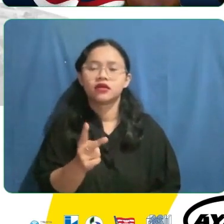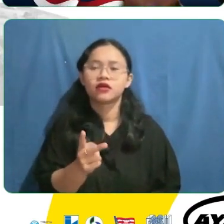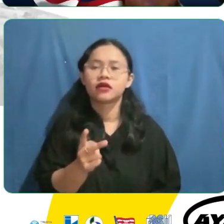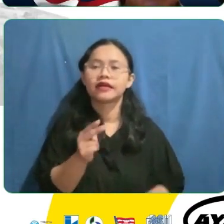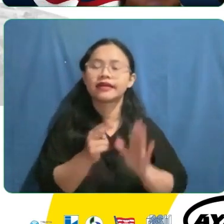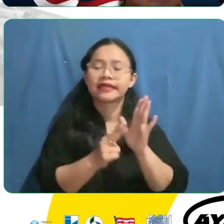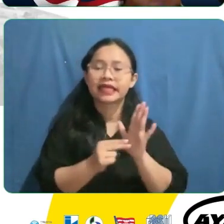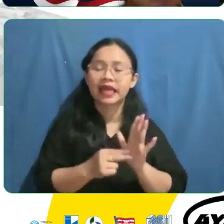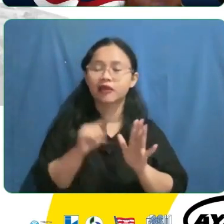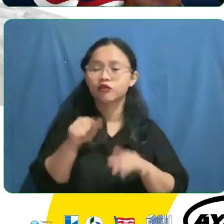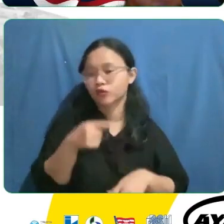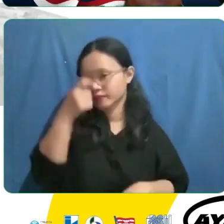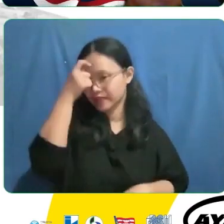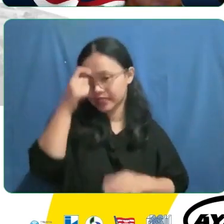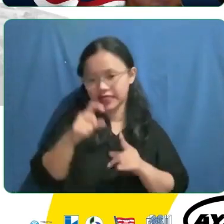brown.